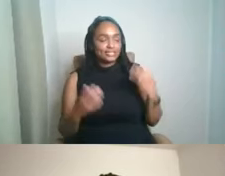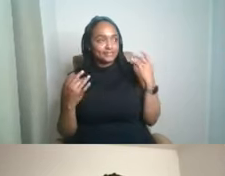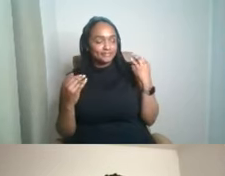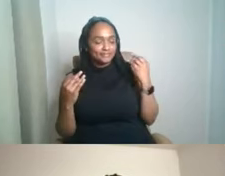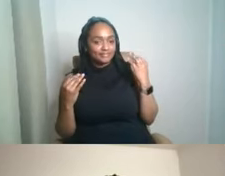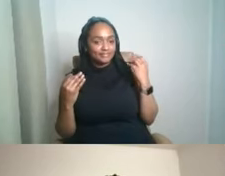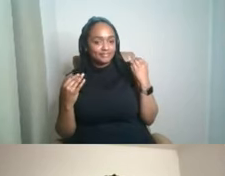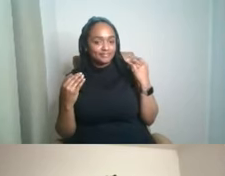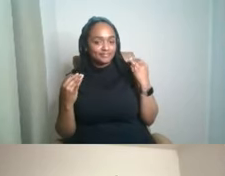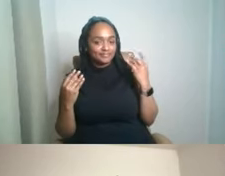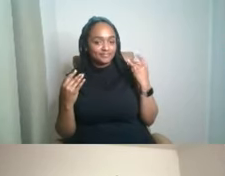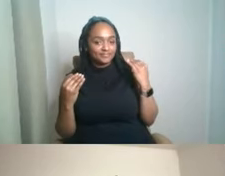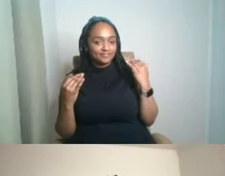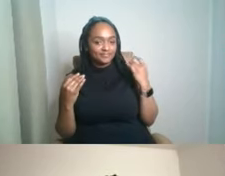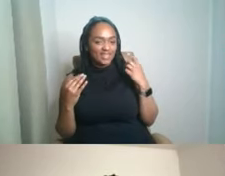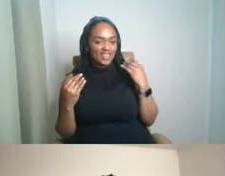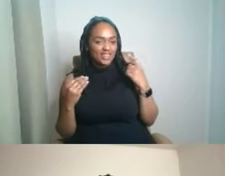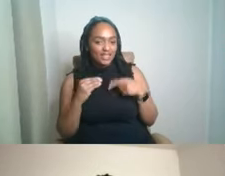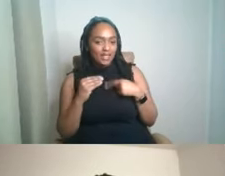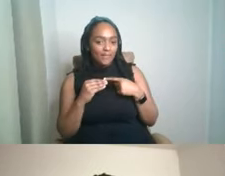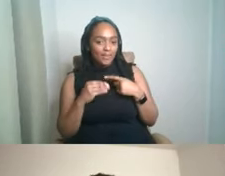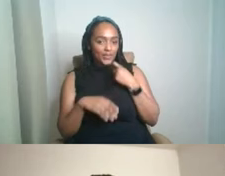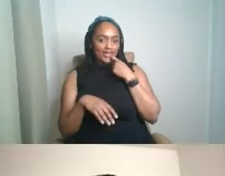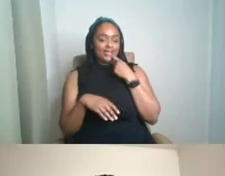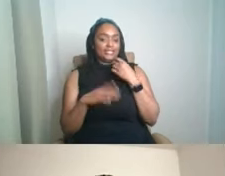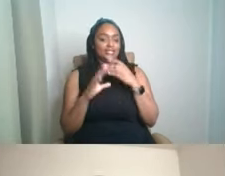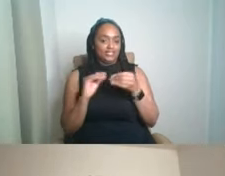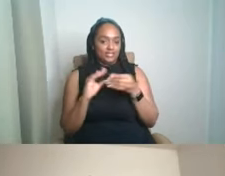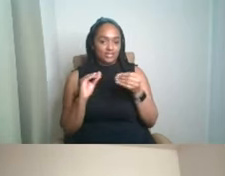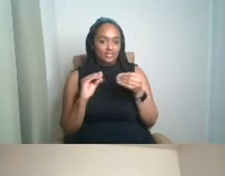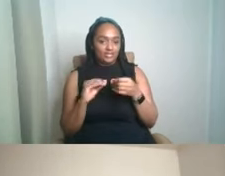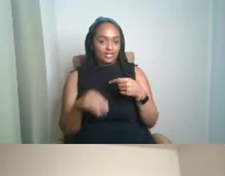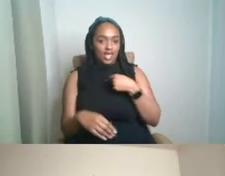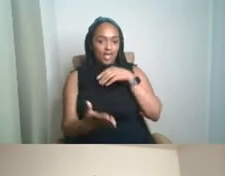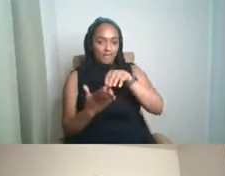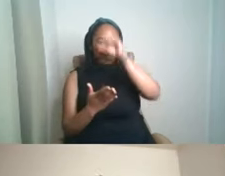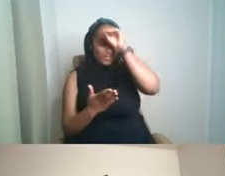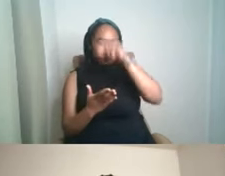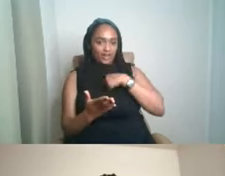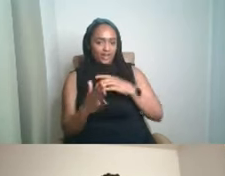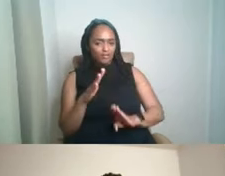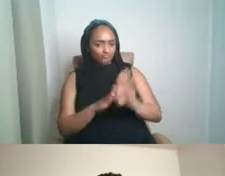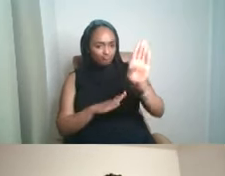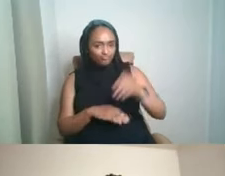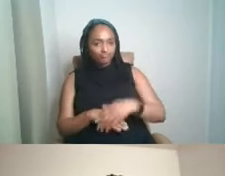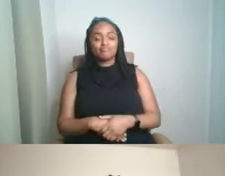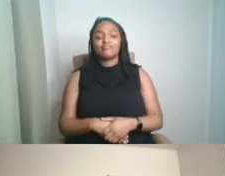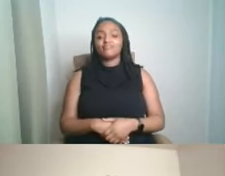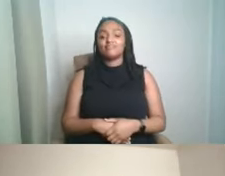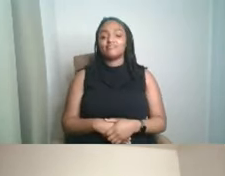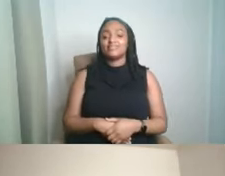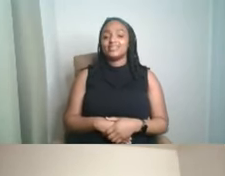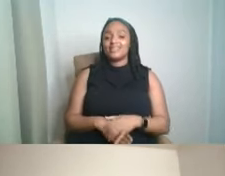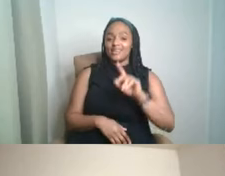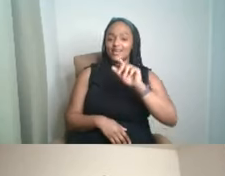Well, thinking about what I just said, I am learning and I am growing. Beautiful. Everybody unmute.